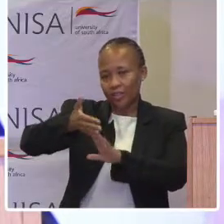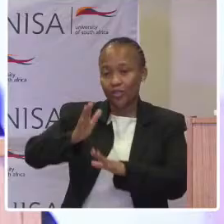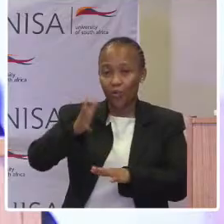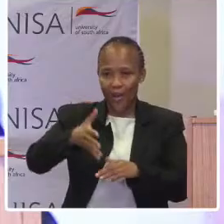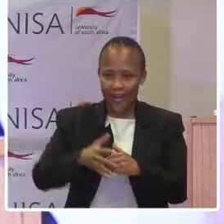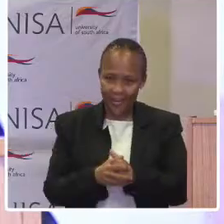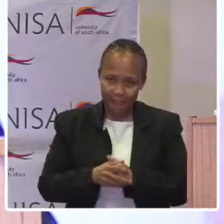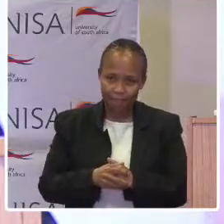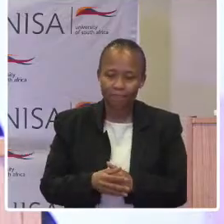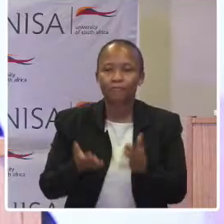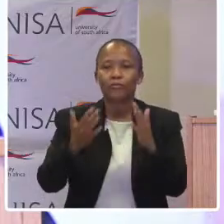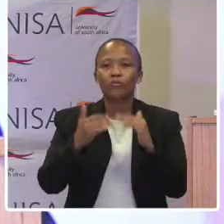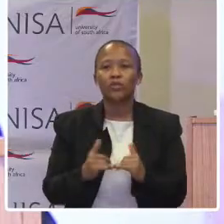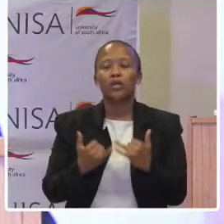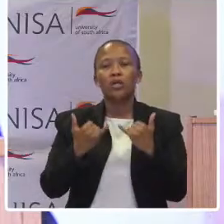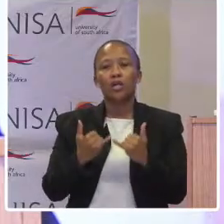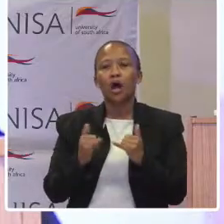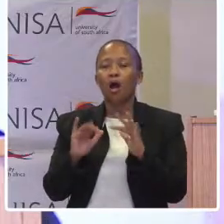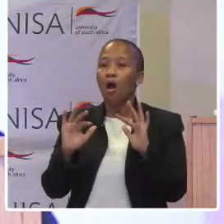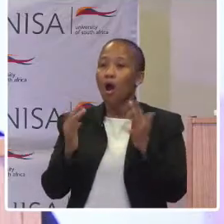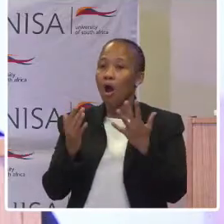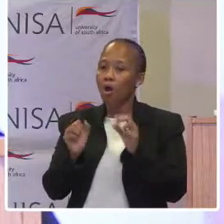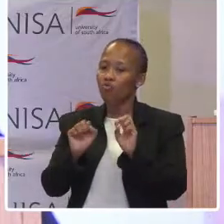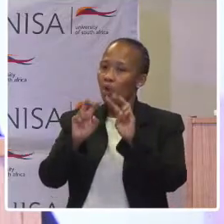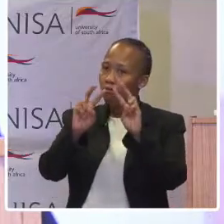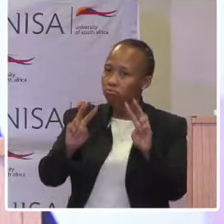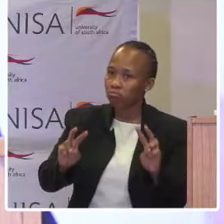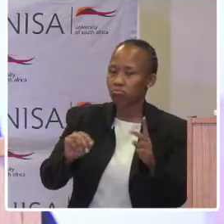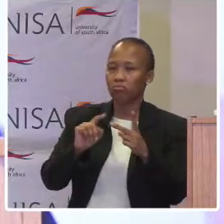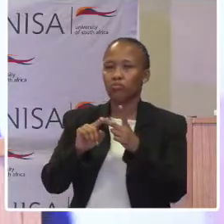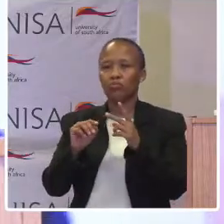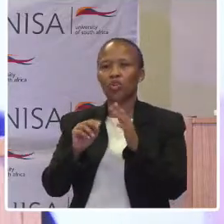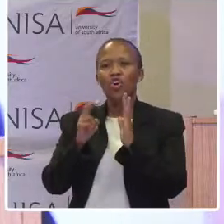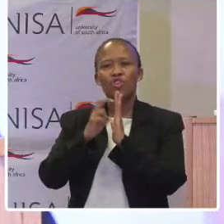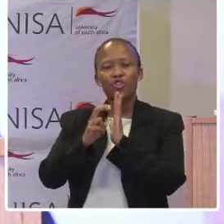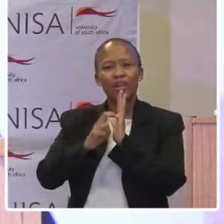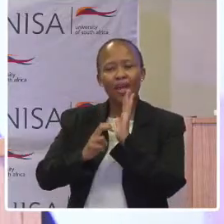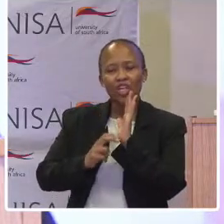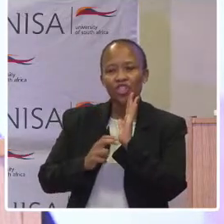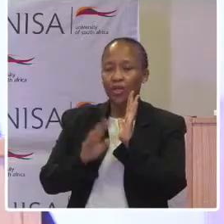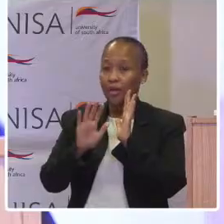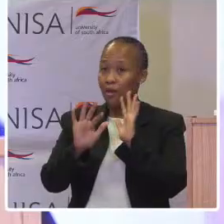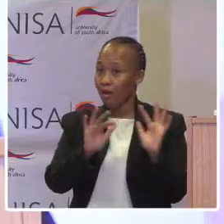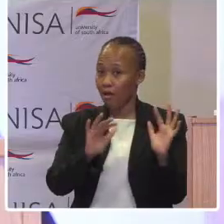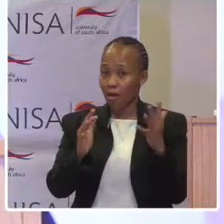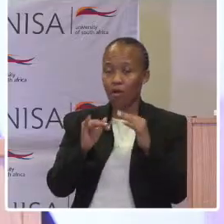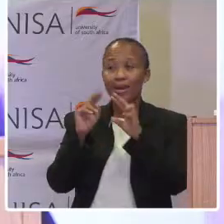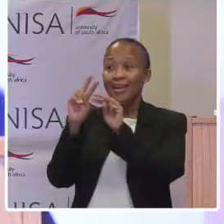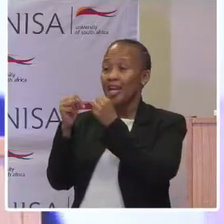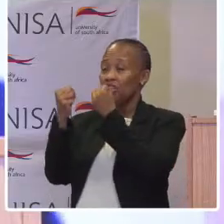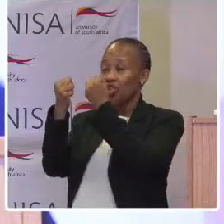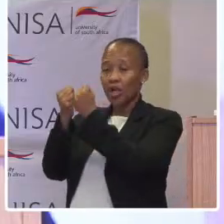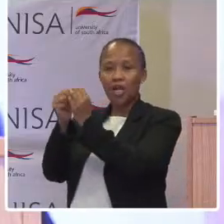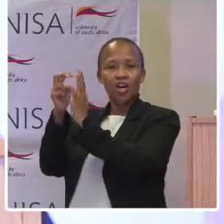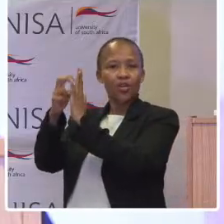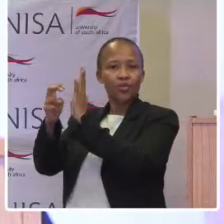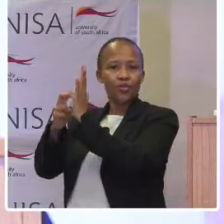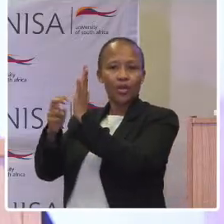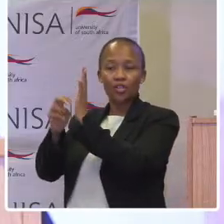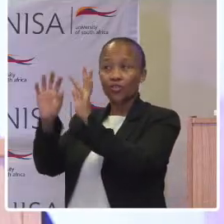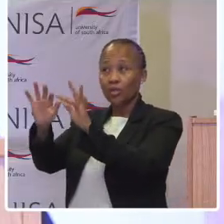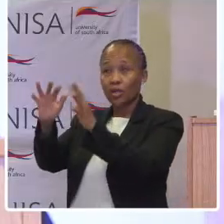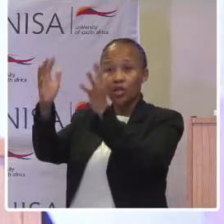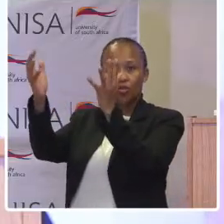In terms of harmonization and regulation, a central theme is aligning national regulations with continental and